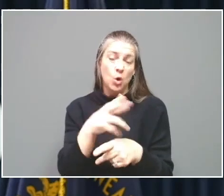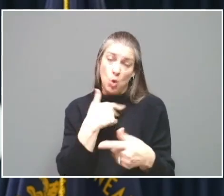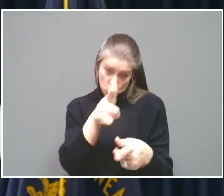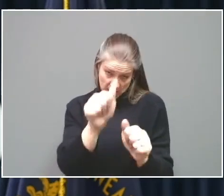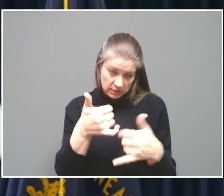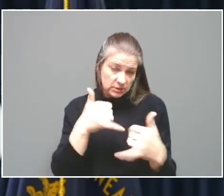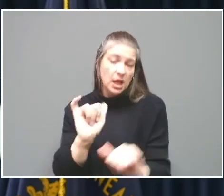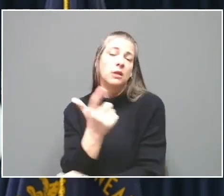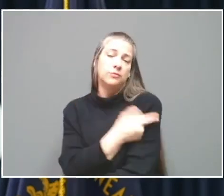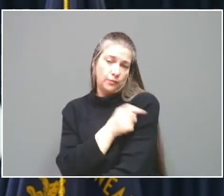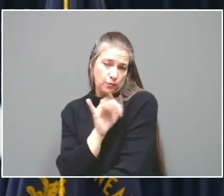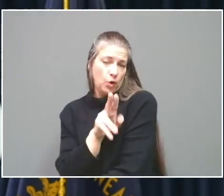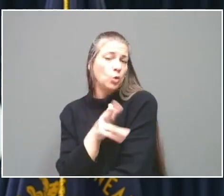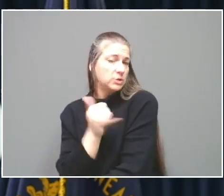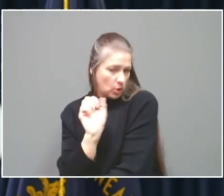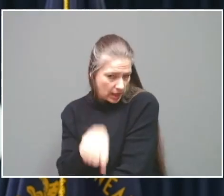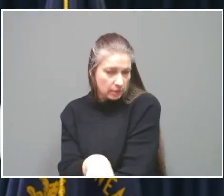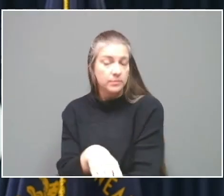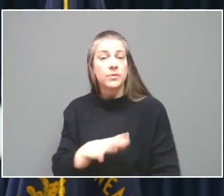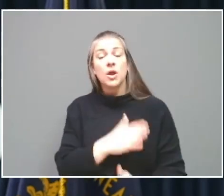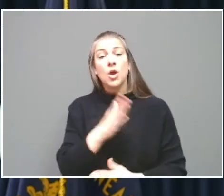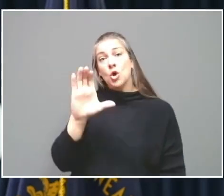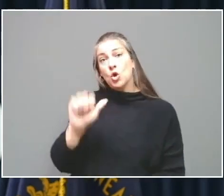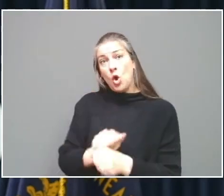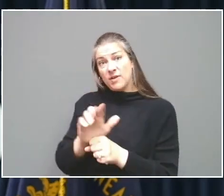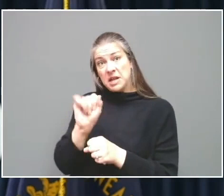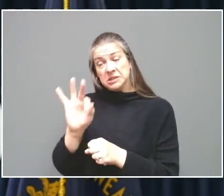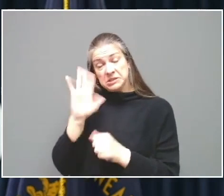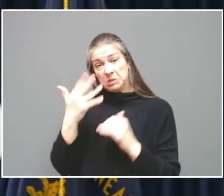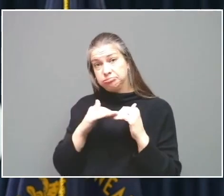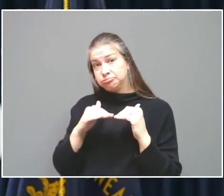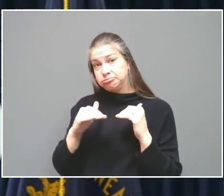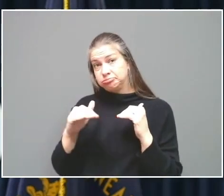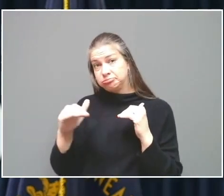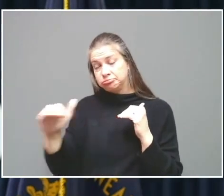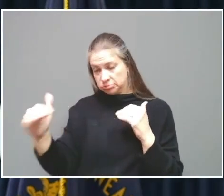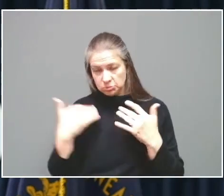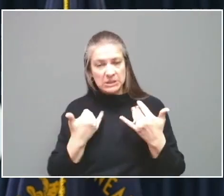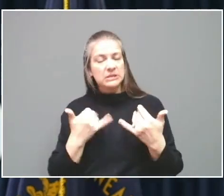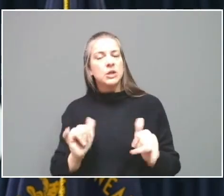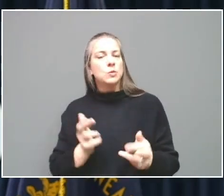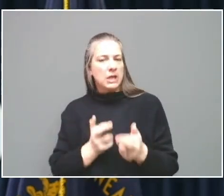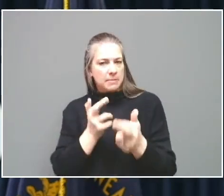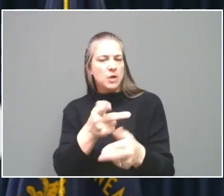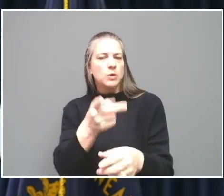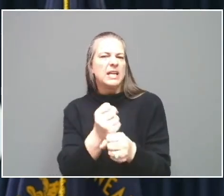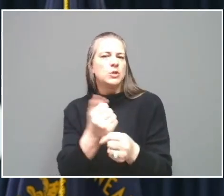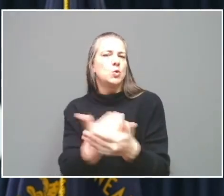not. COVID-19 remains stable. We continue to recommend that individuals get that newest